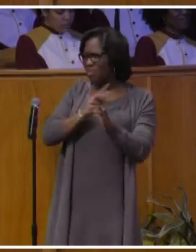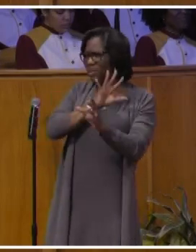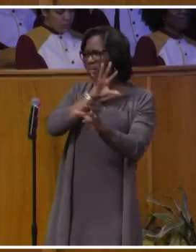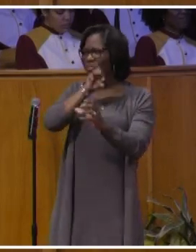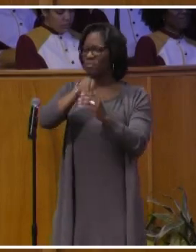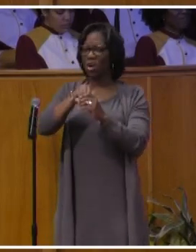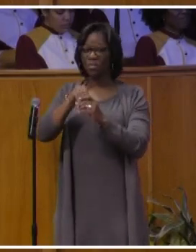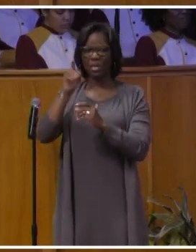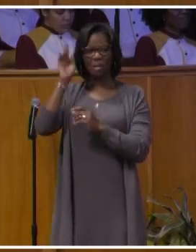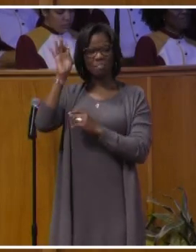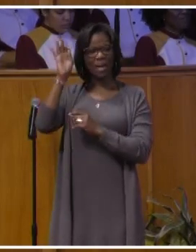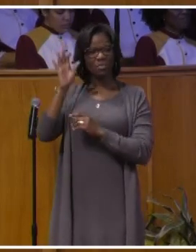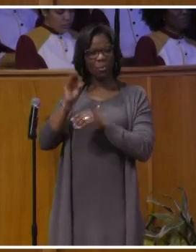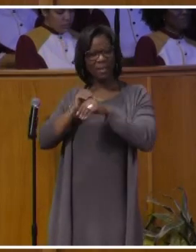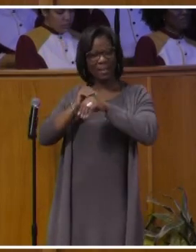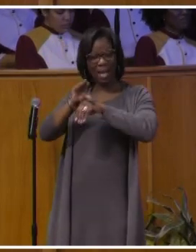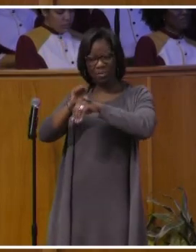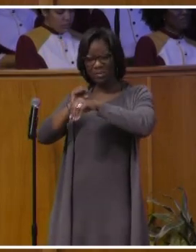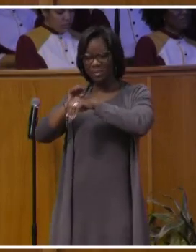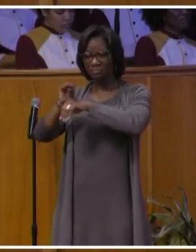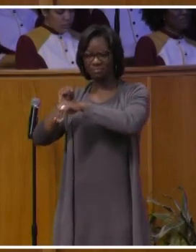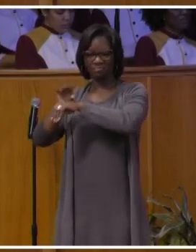in pastoral counseling.